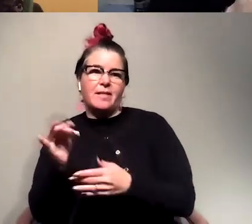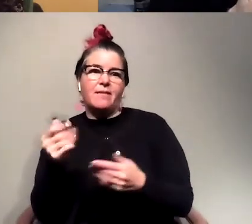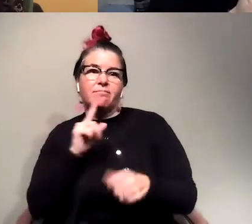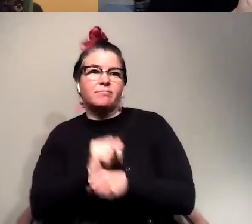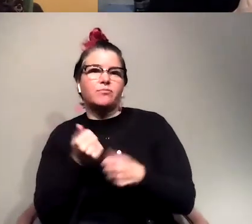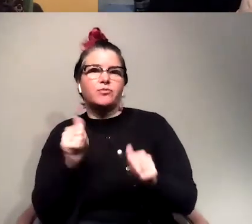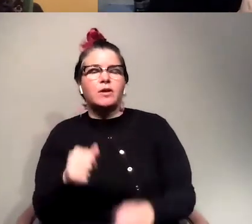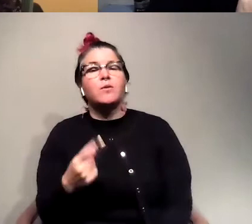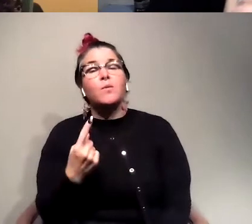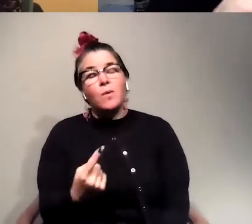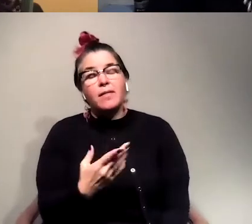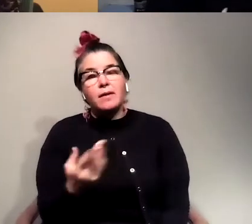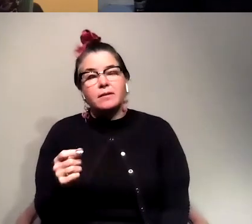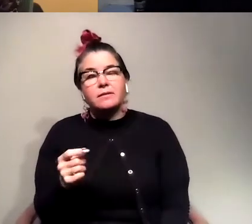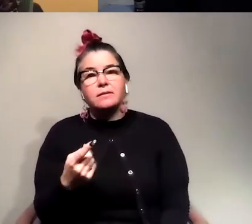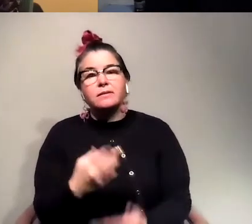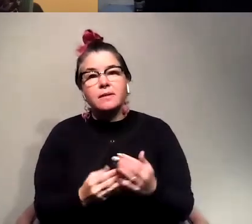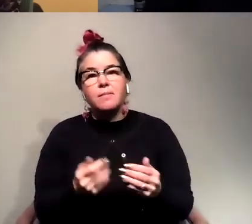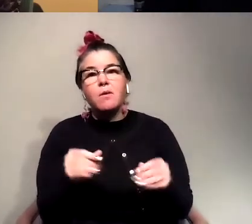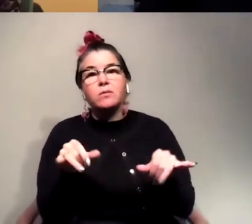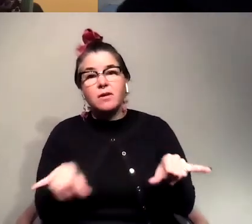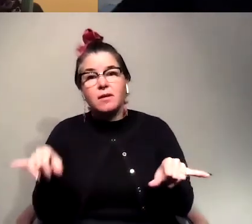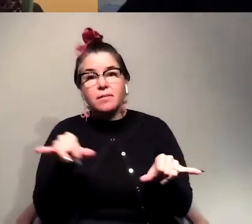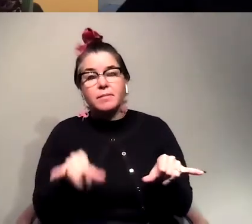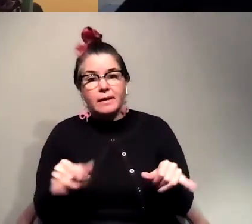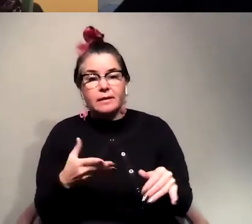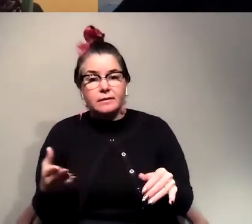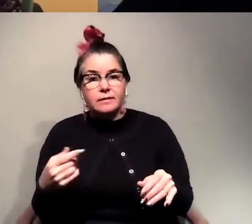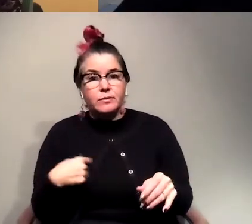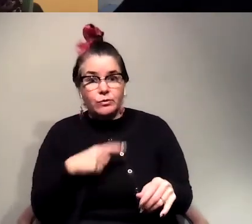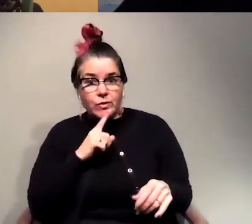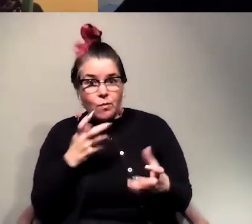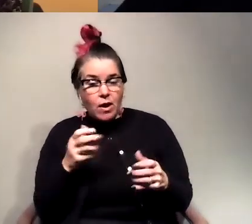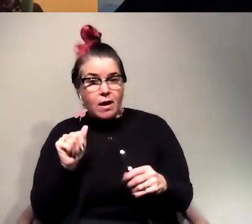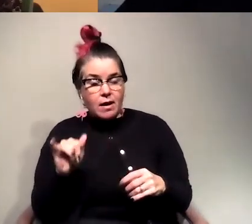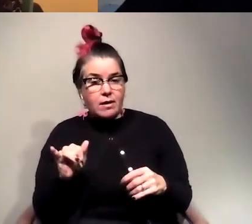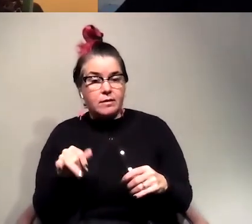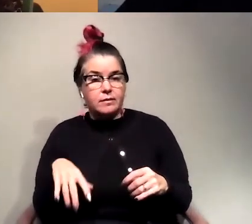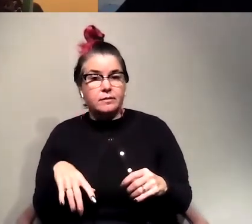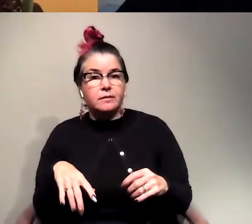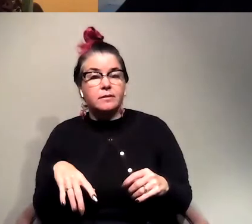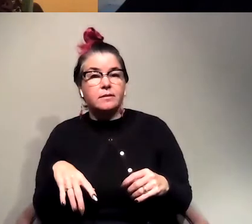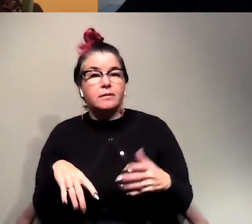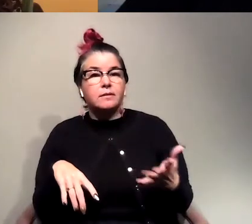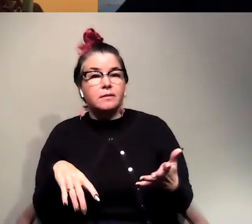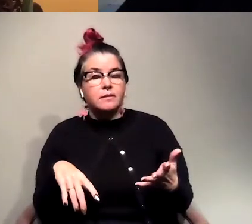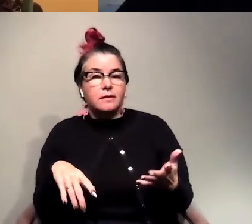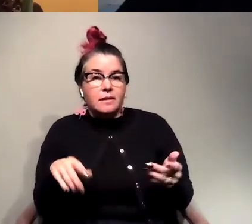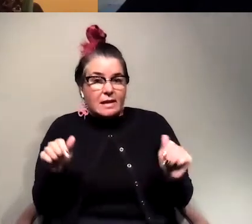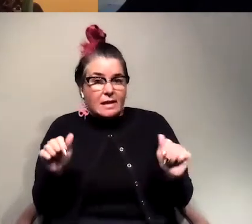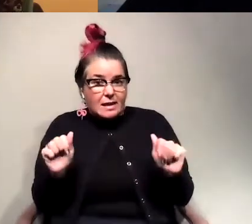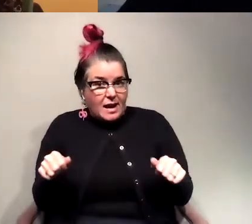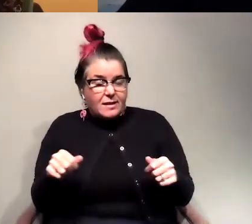so some of the most classic things that we really want AI to do are things that it has a lot of trouble